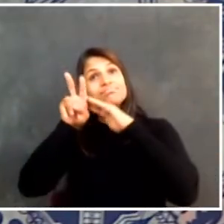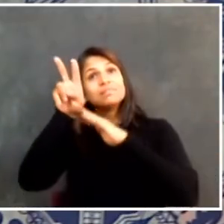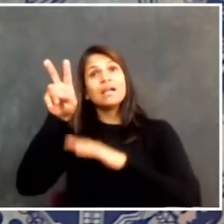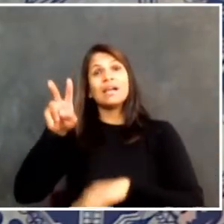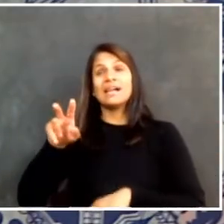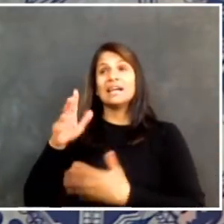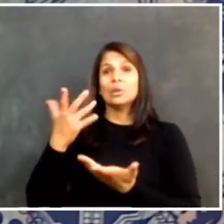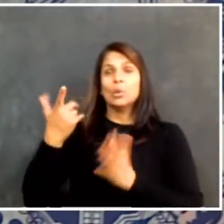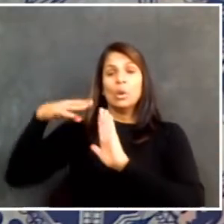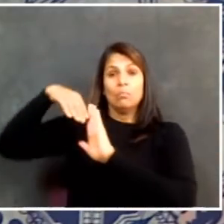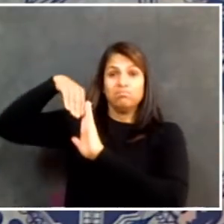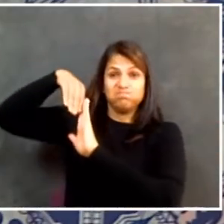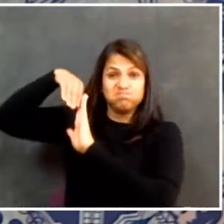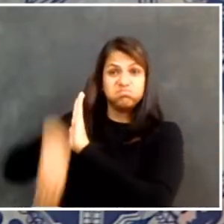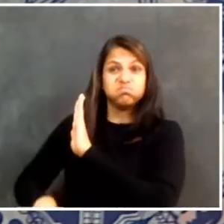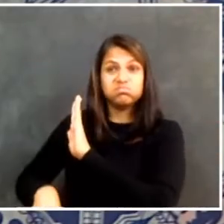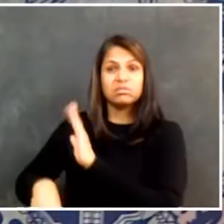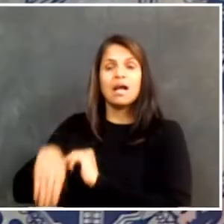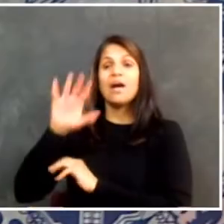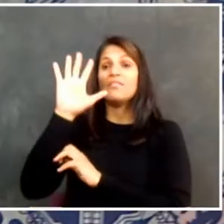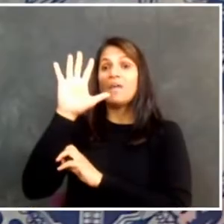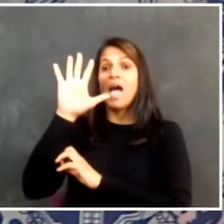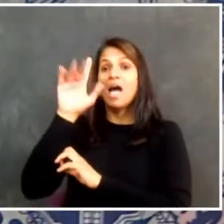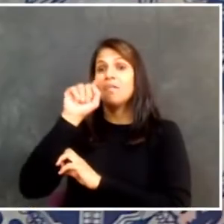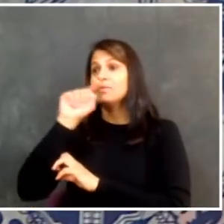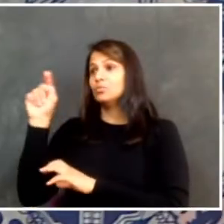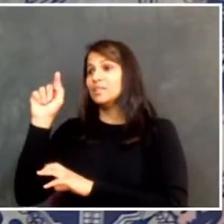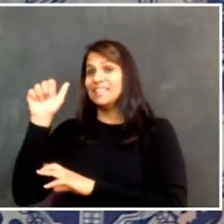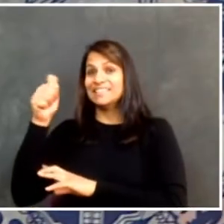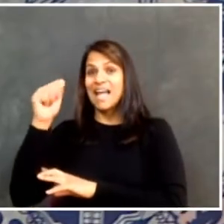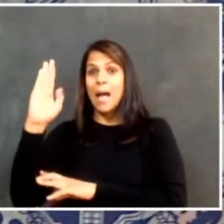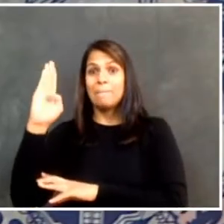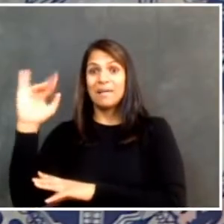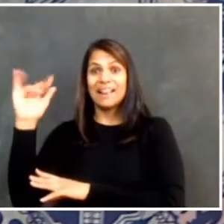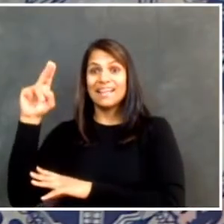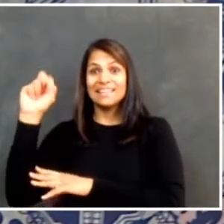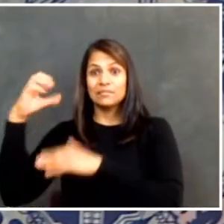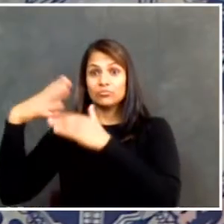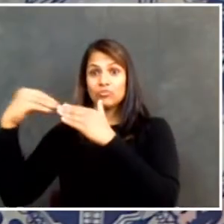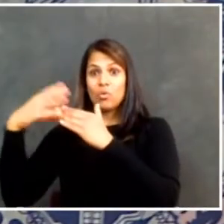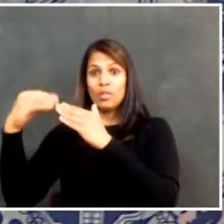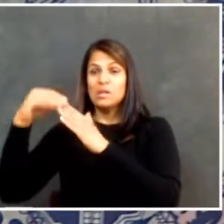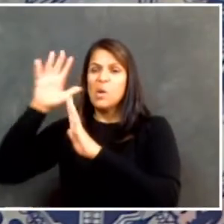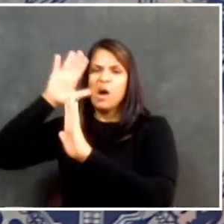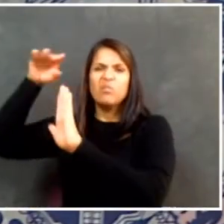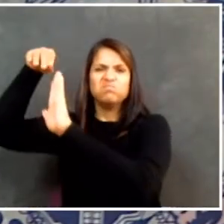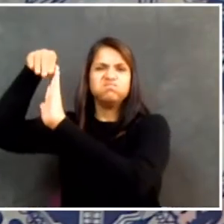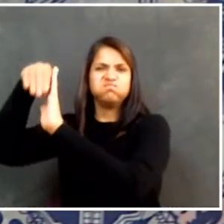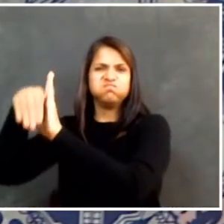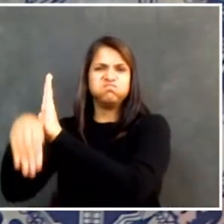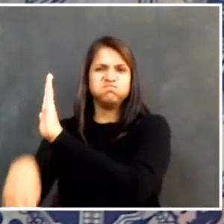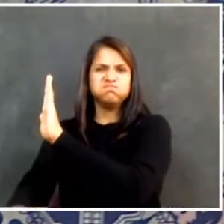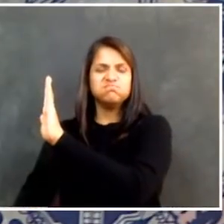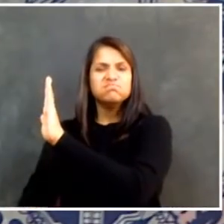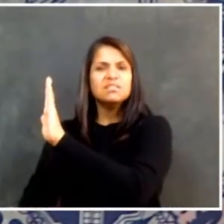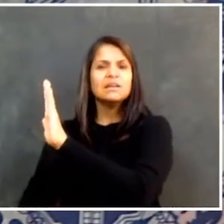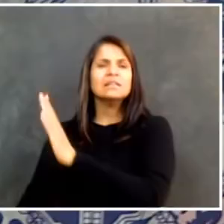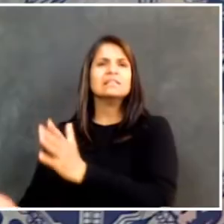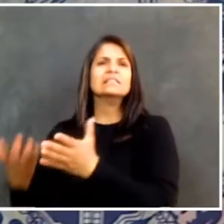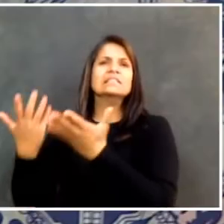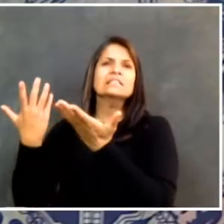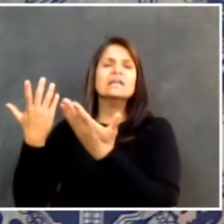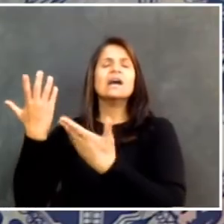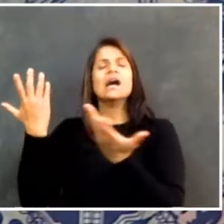But even when we try and peg that number now, we're going to lose much more after that. Remember, the revenue losses